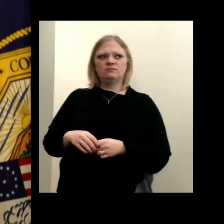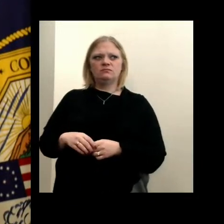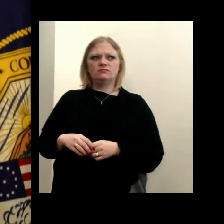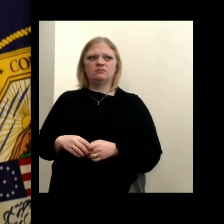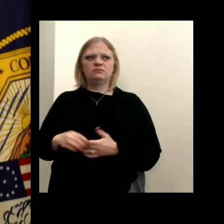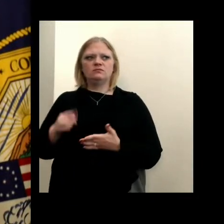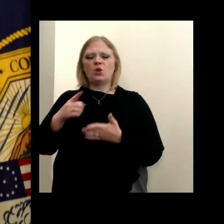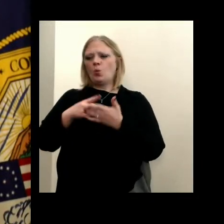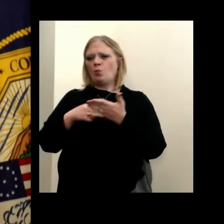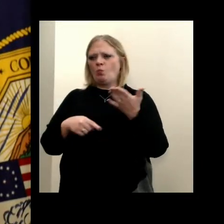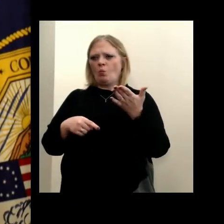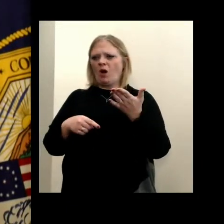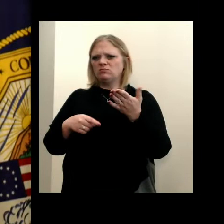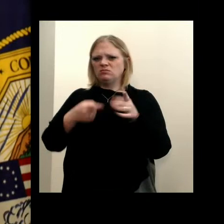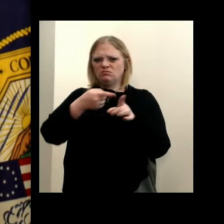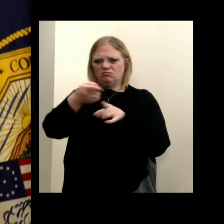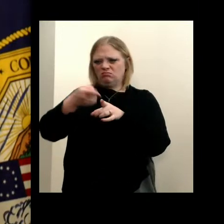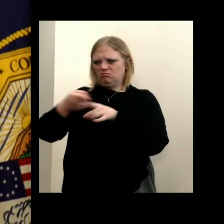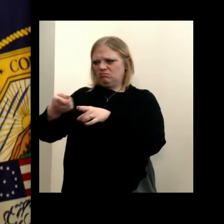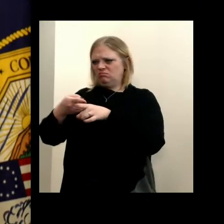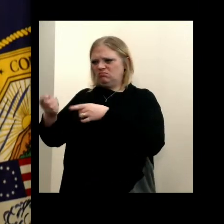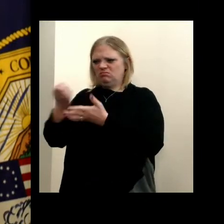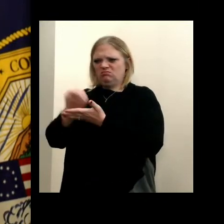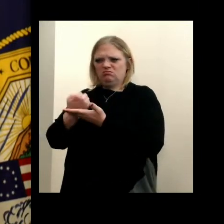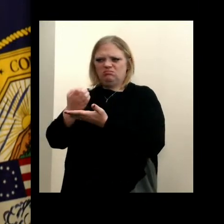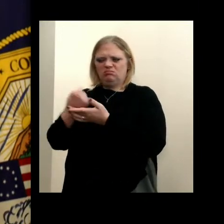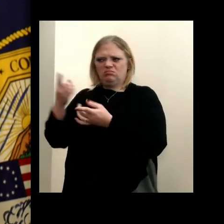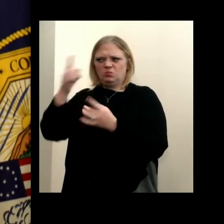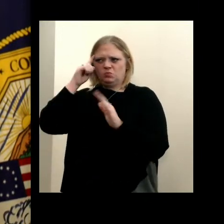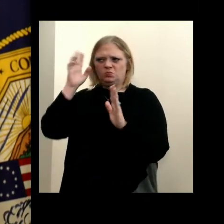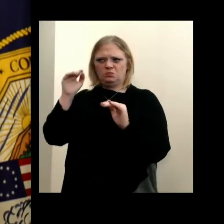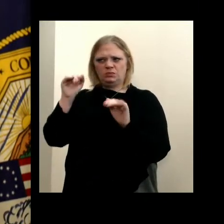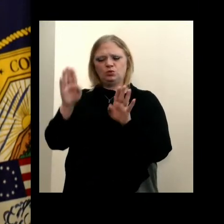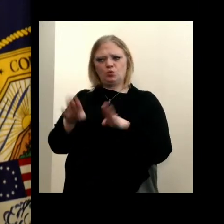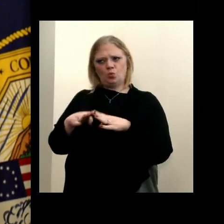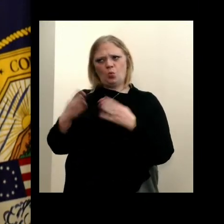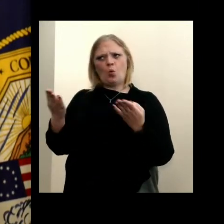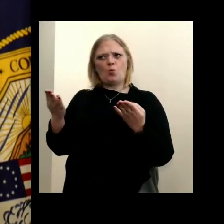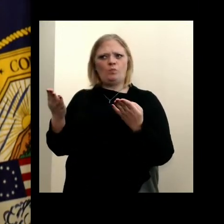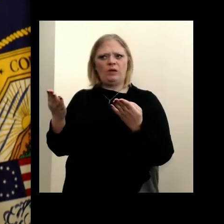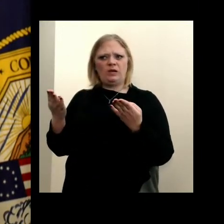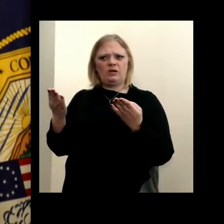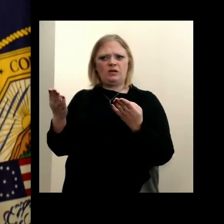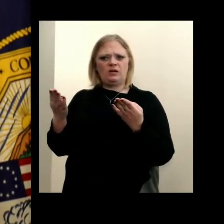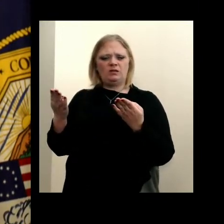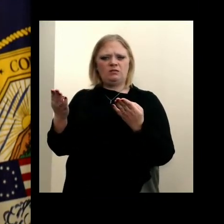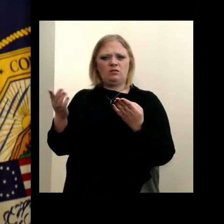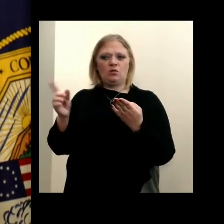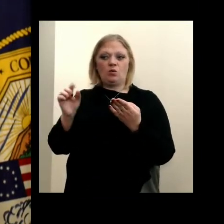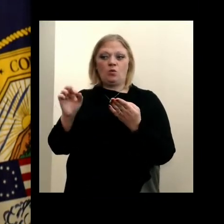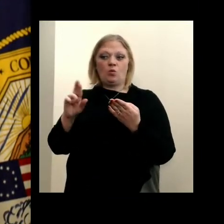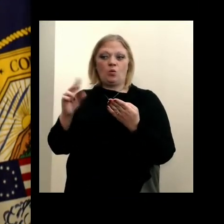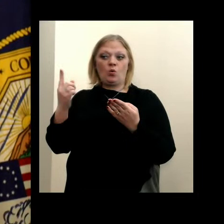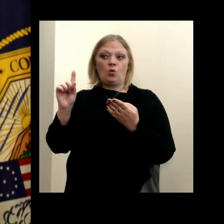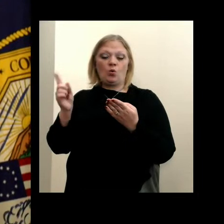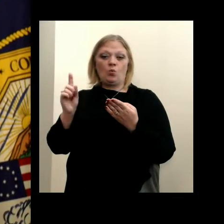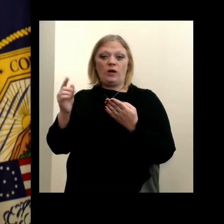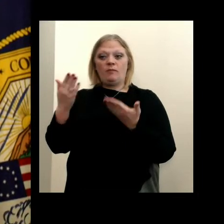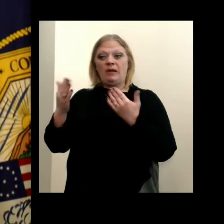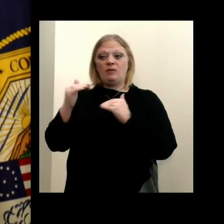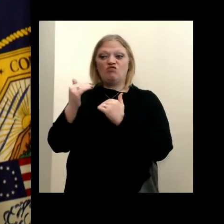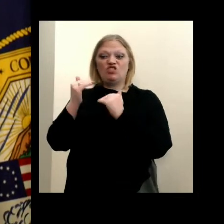areas of the economy might you expect to be open, or where restrictions might be eased next?